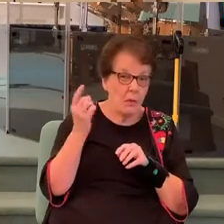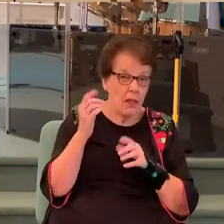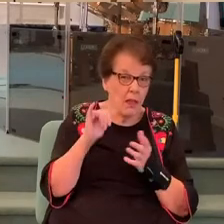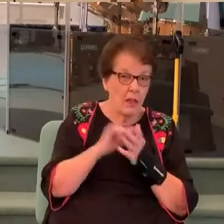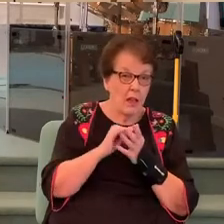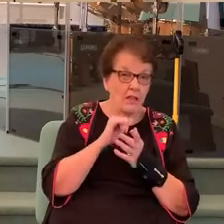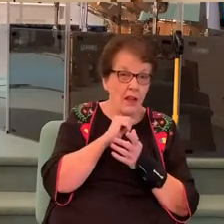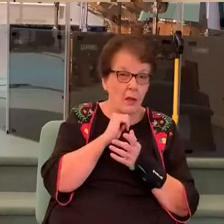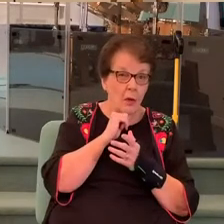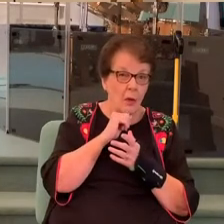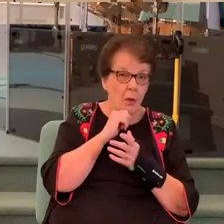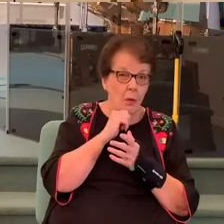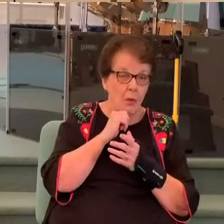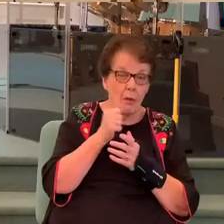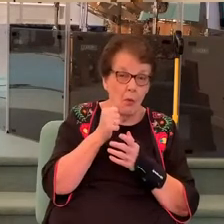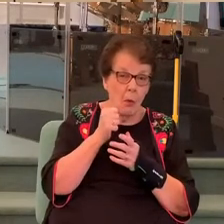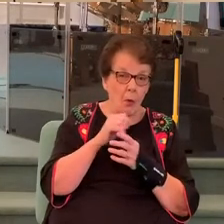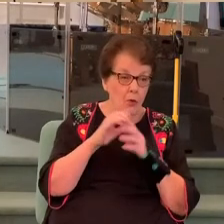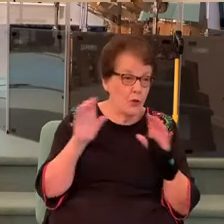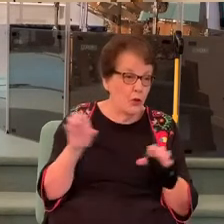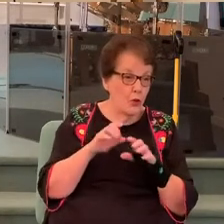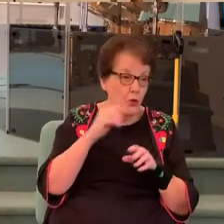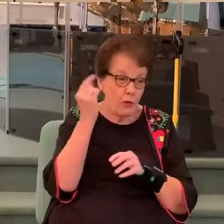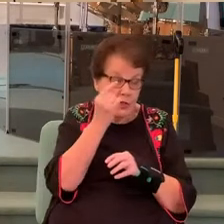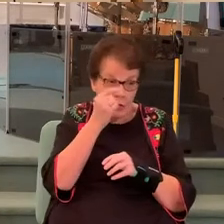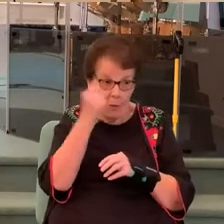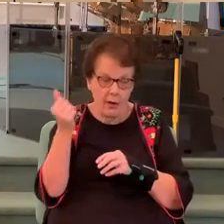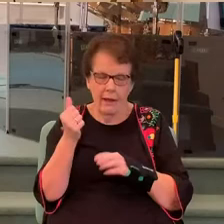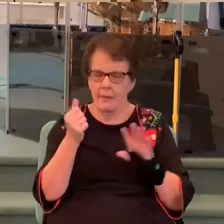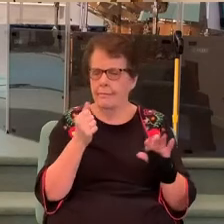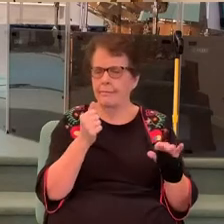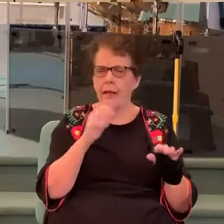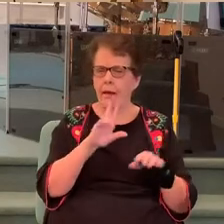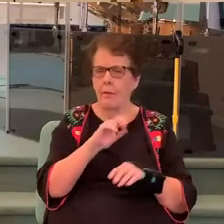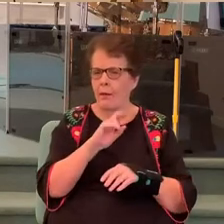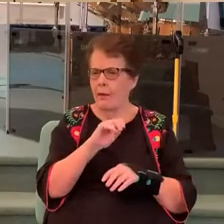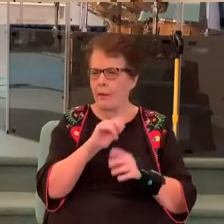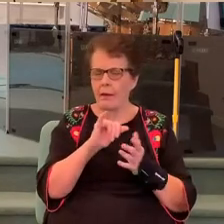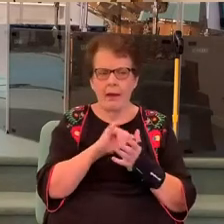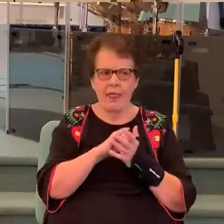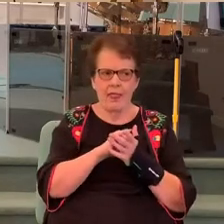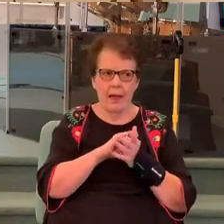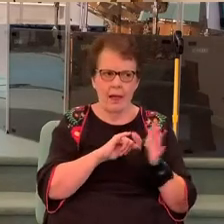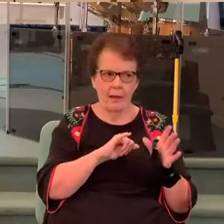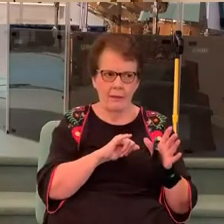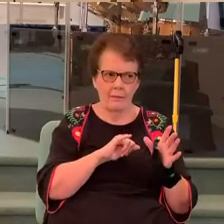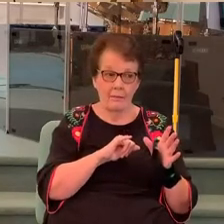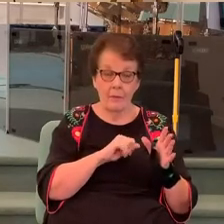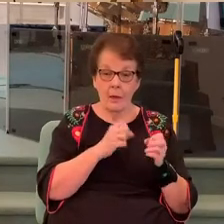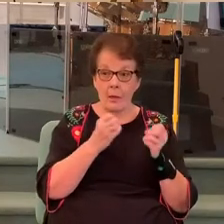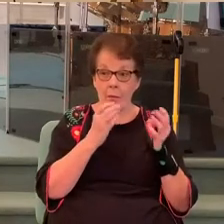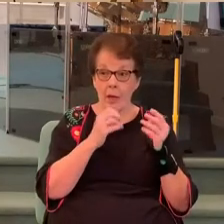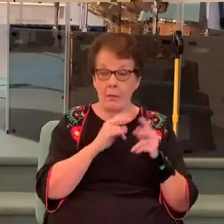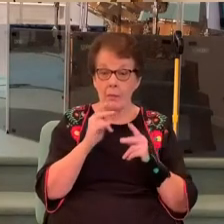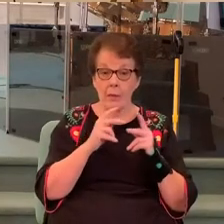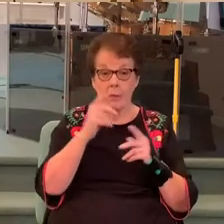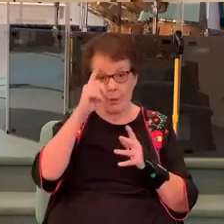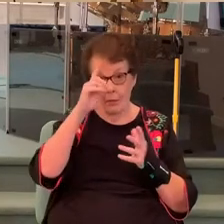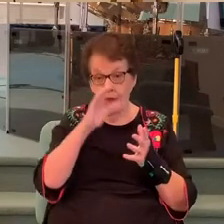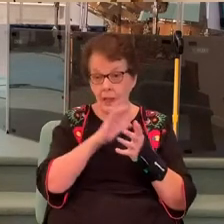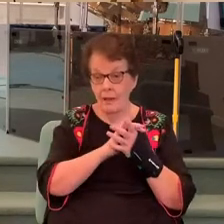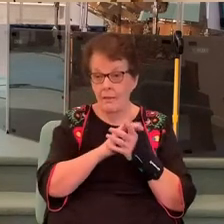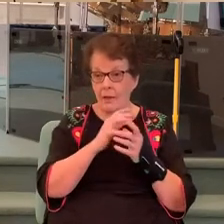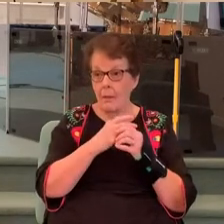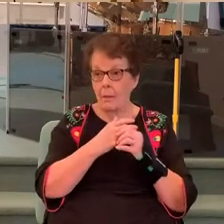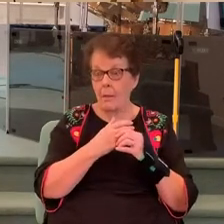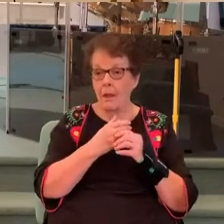anybody else. There are a lot of people that believe that what James is going to say here is